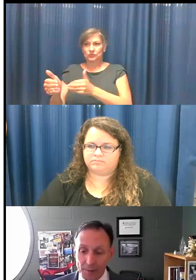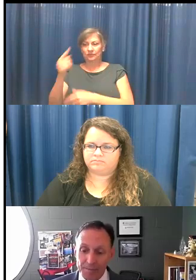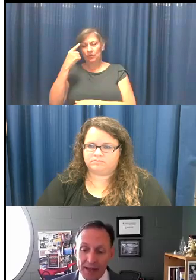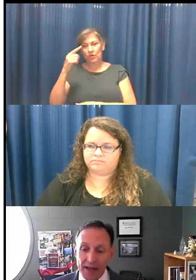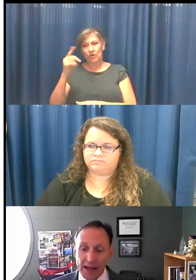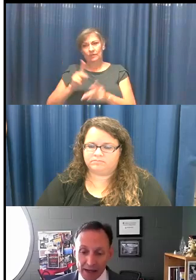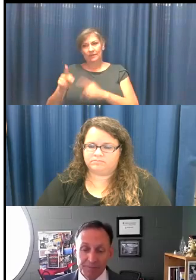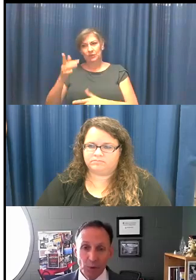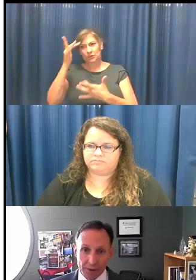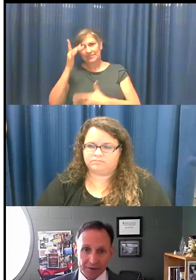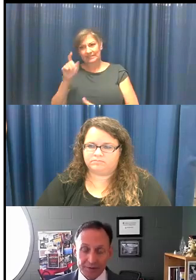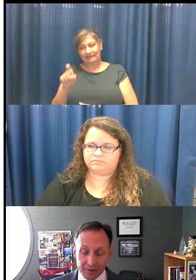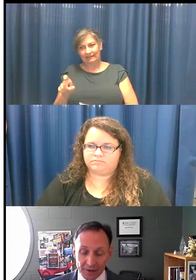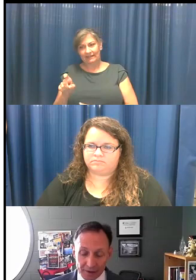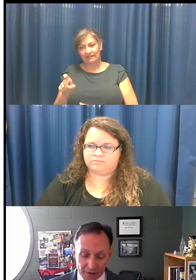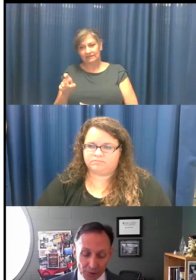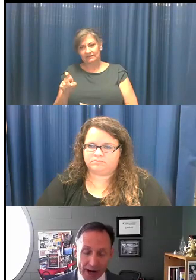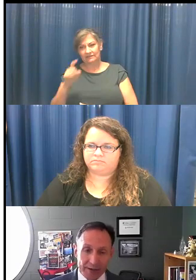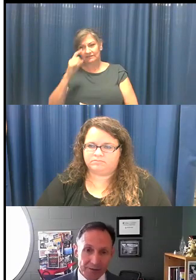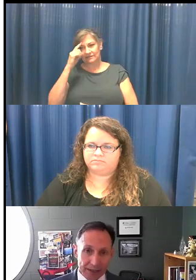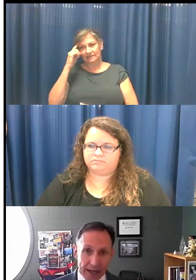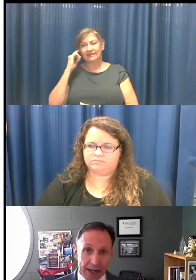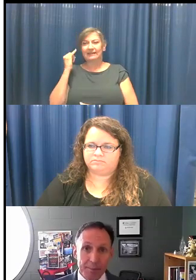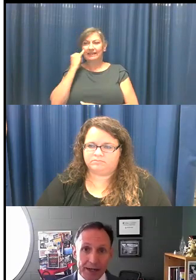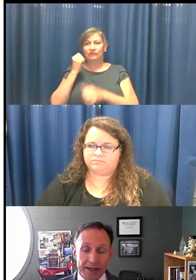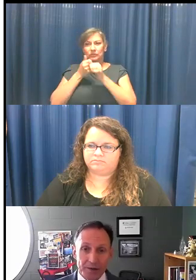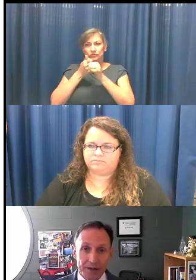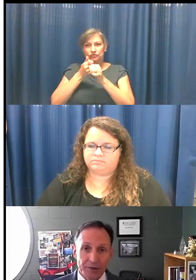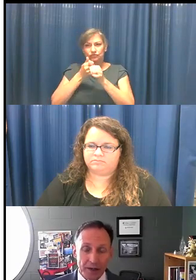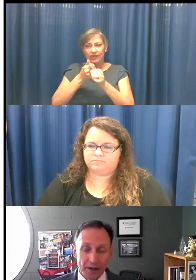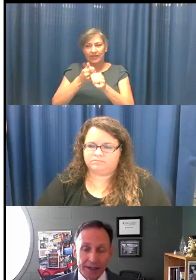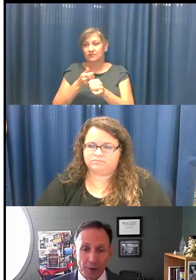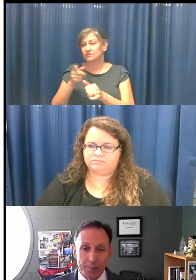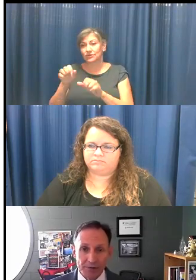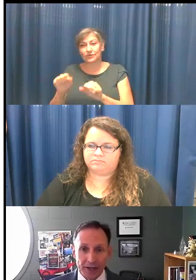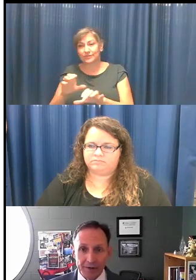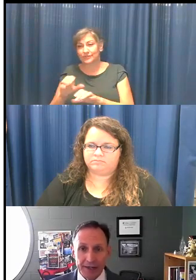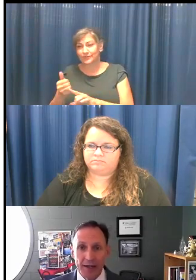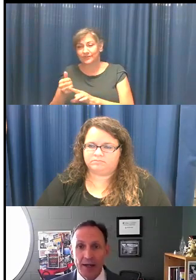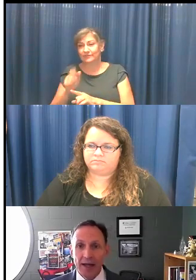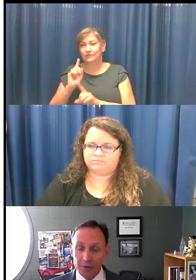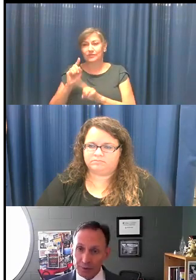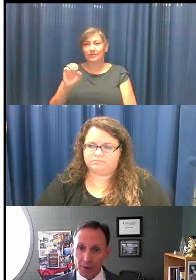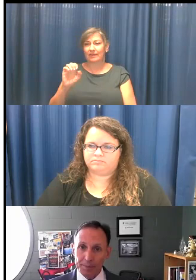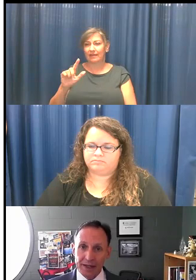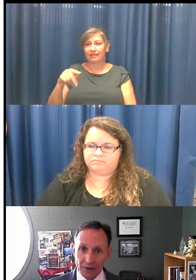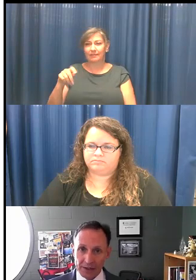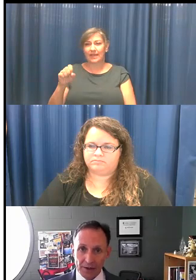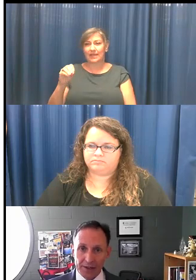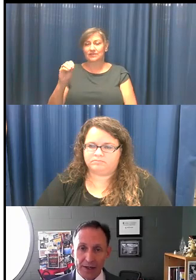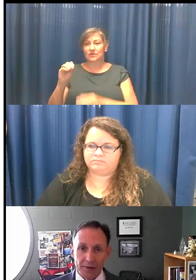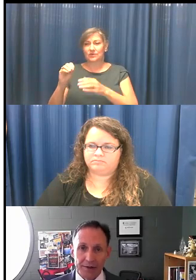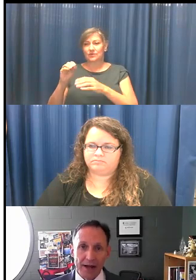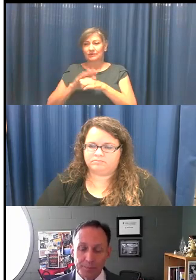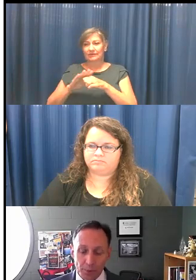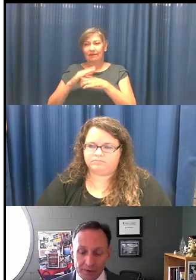it. So if you were to track this, and anybody can do this, you can go to the El Paso County Health Department and you can look